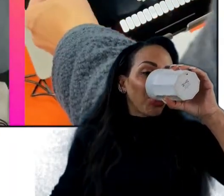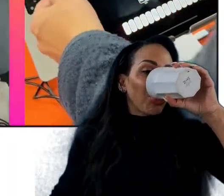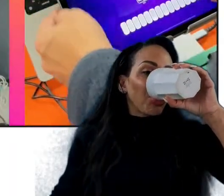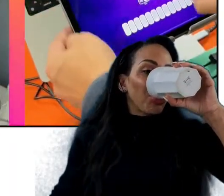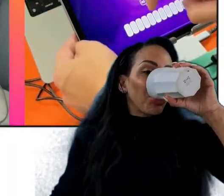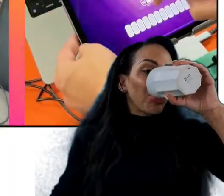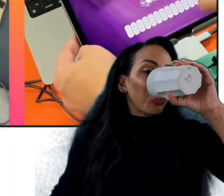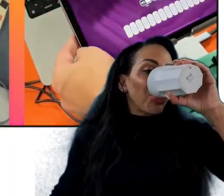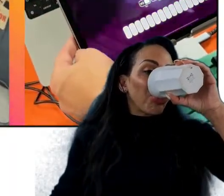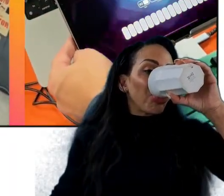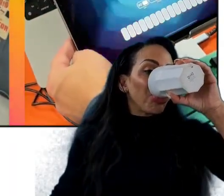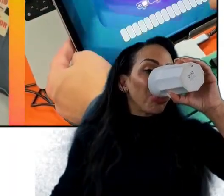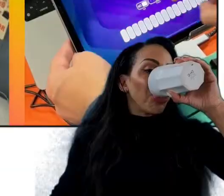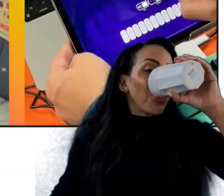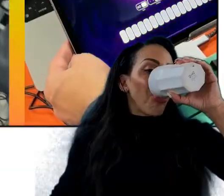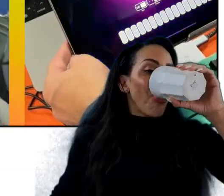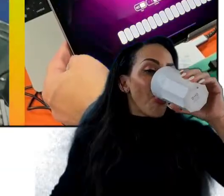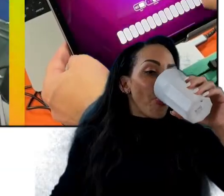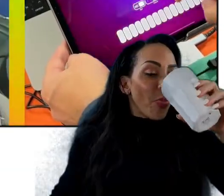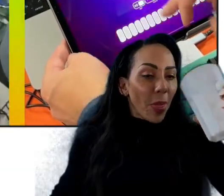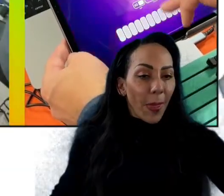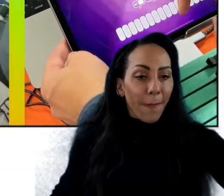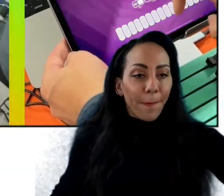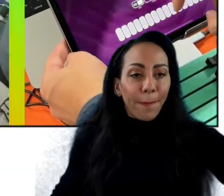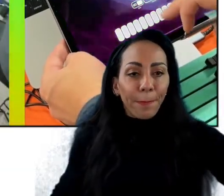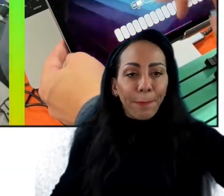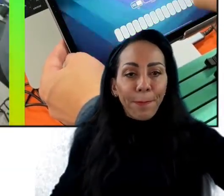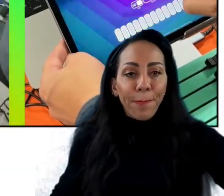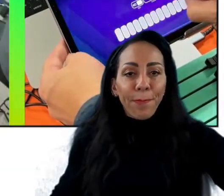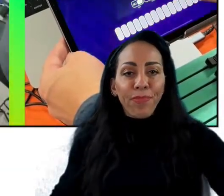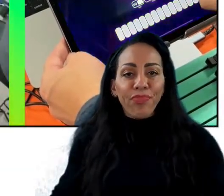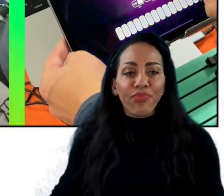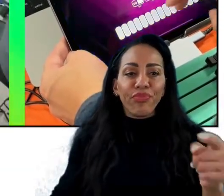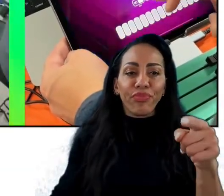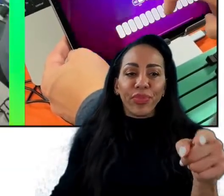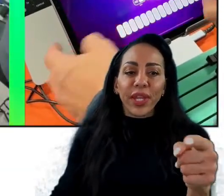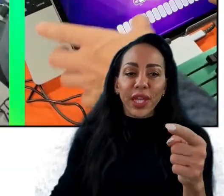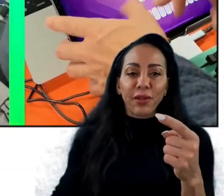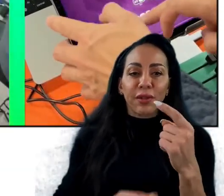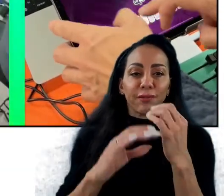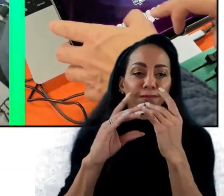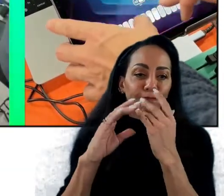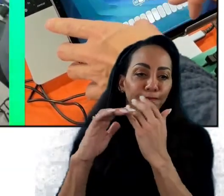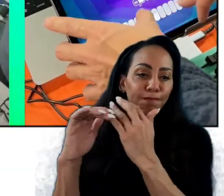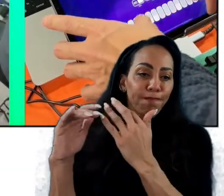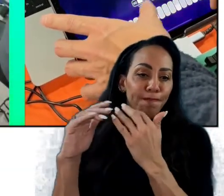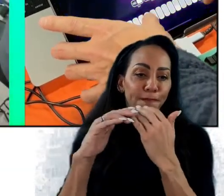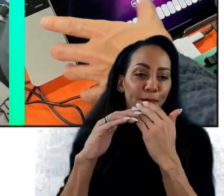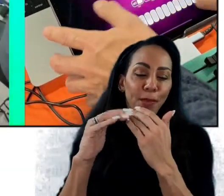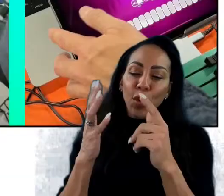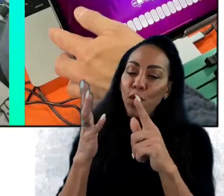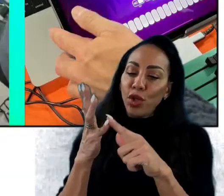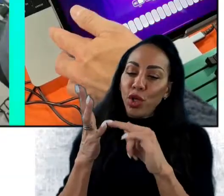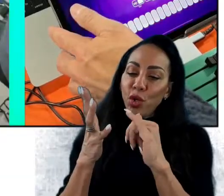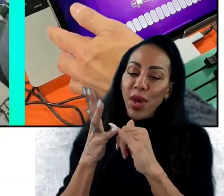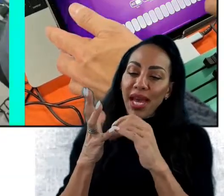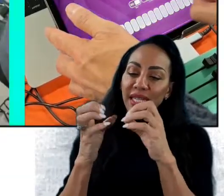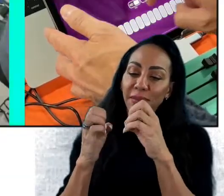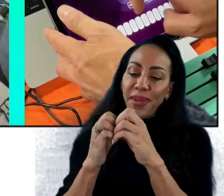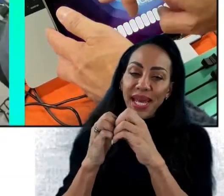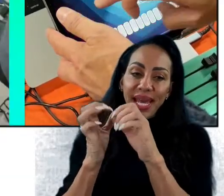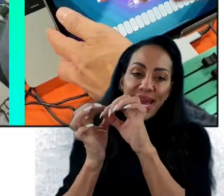This guy was playing a MIDI recorder, I guess a recorder with a USB cable into the app, and we were sending MIDI notes. So yeah, it's really